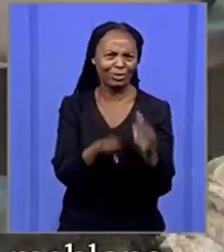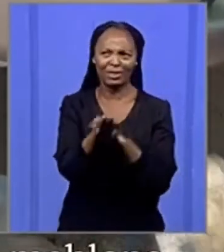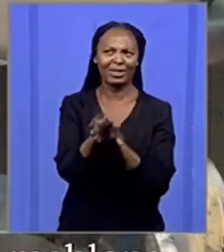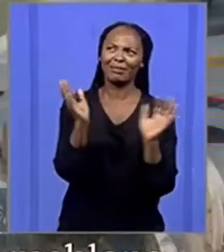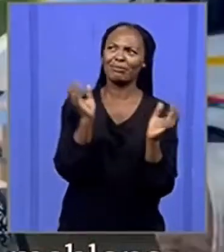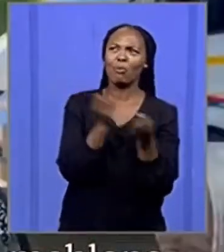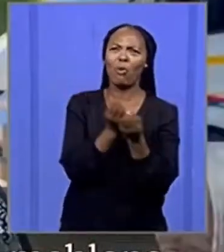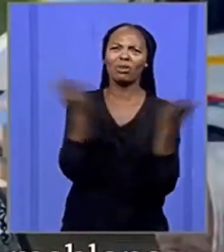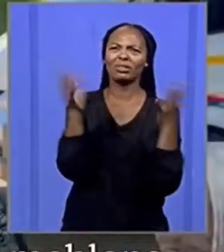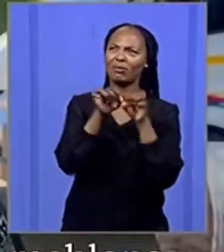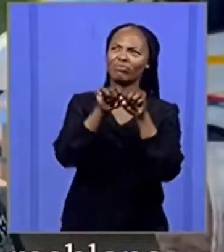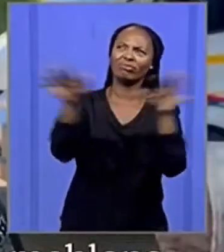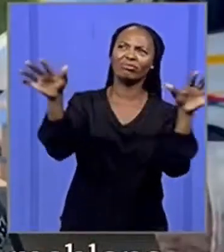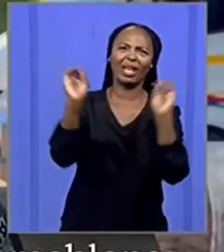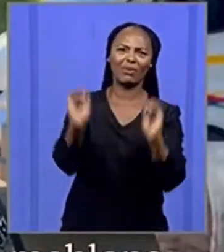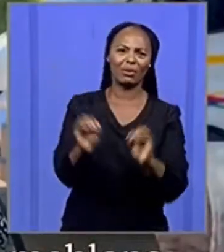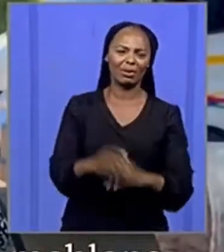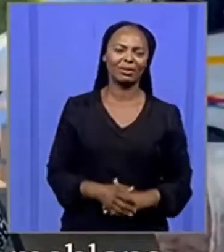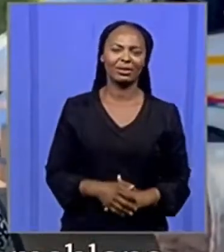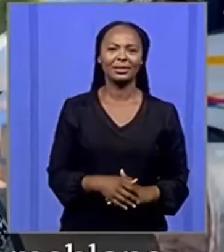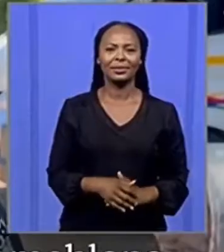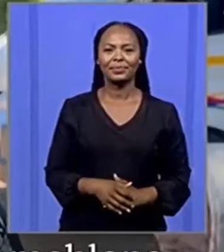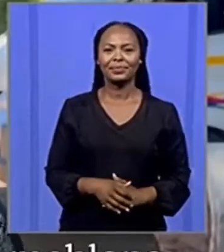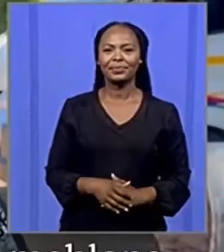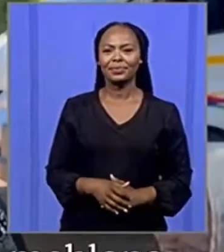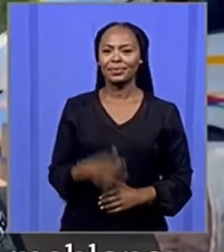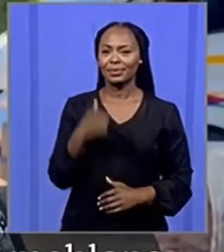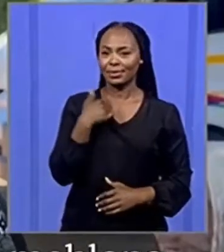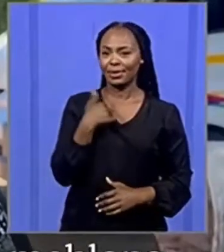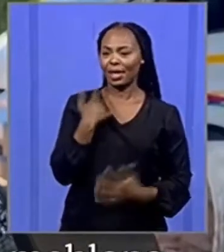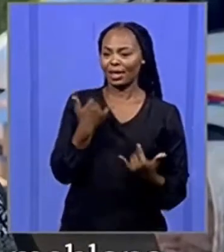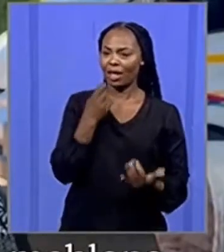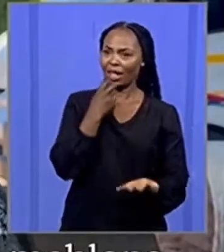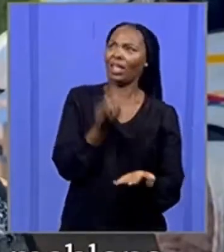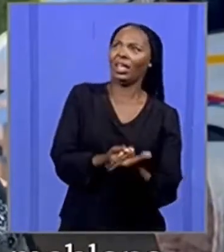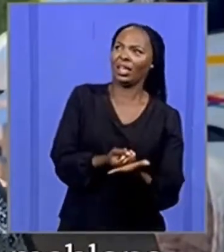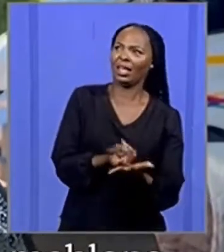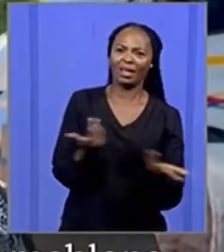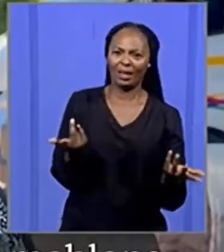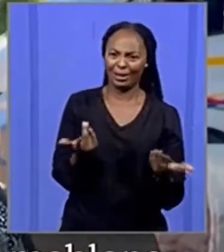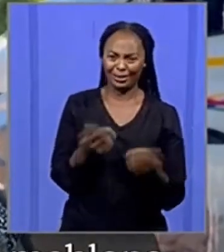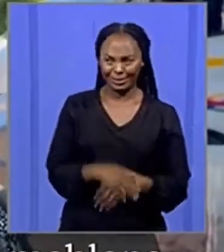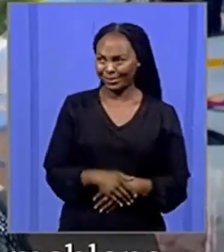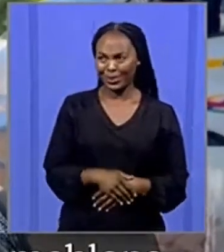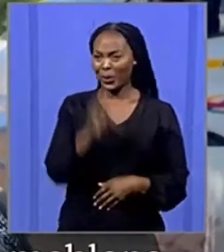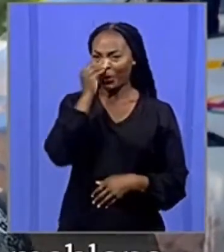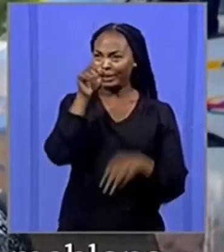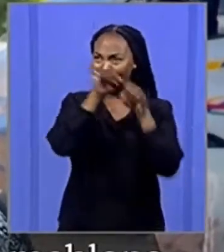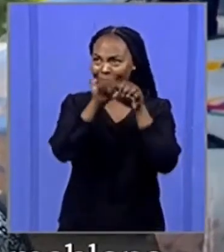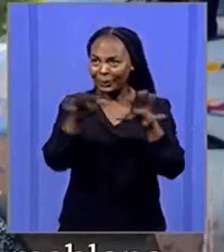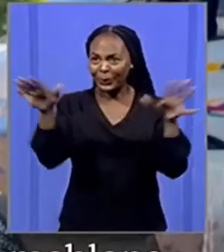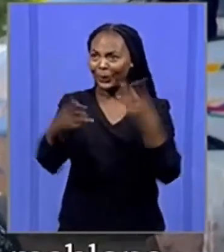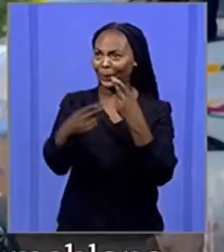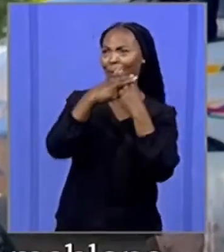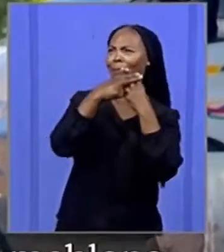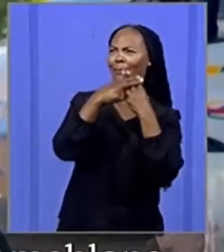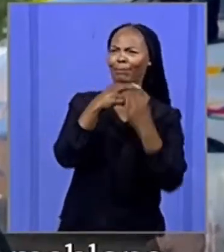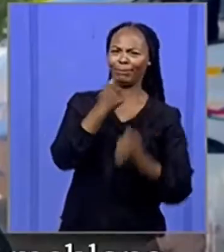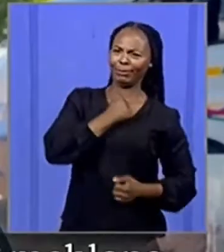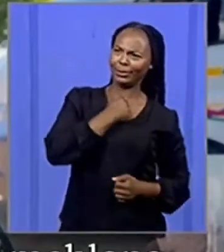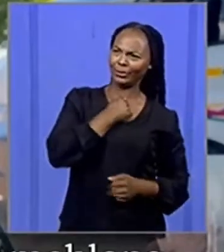hlaga. ntho ya bila ntho ya nthagoša bothata ga bona šitše ke trenda bleke ka moka le naga a ka tshoga ka rena banna